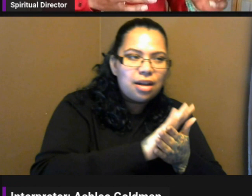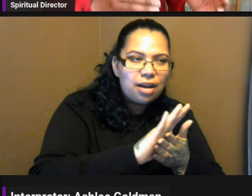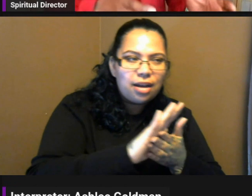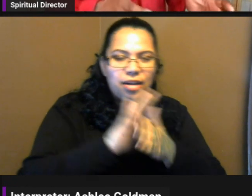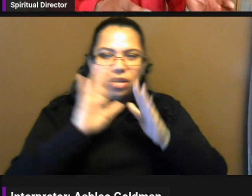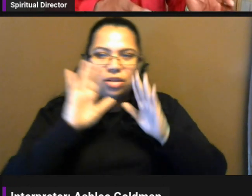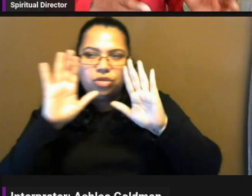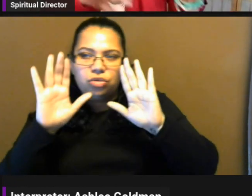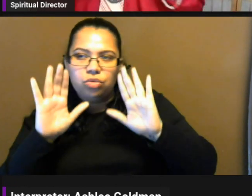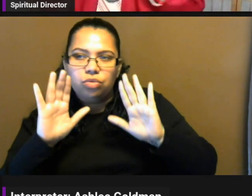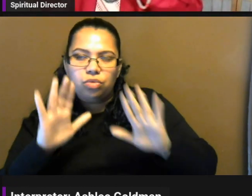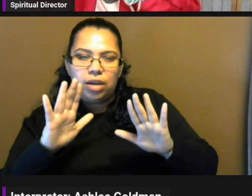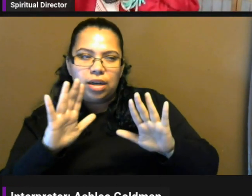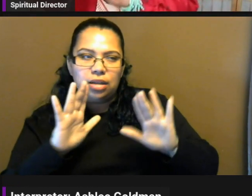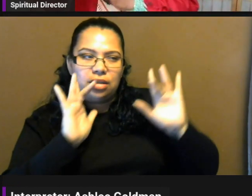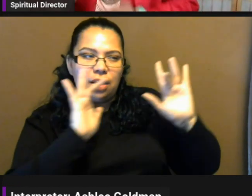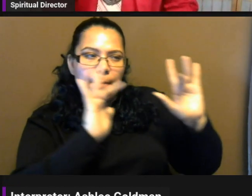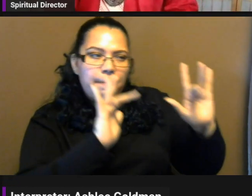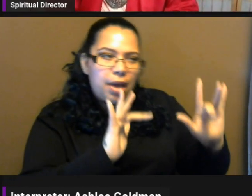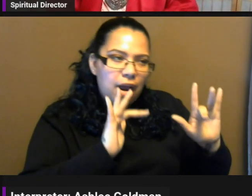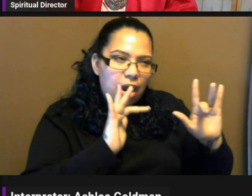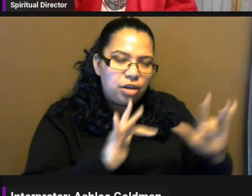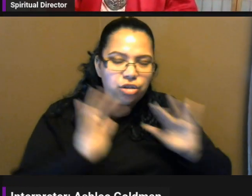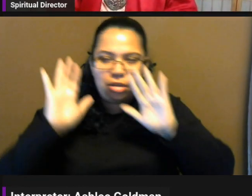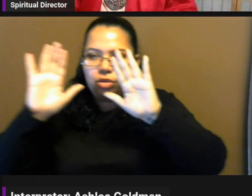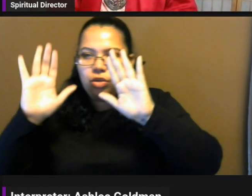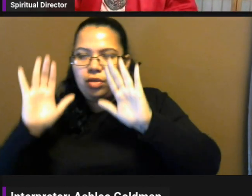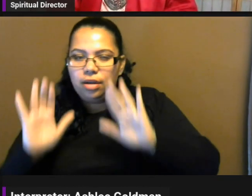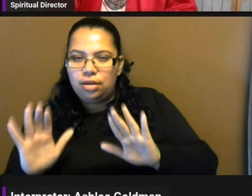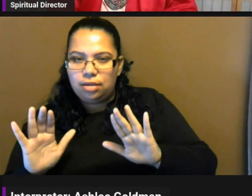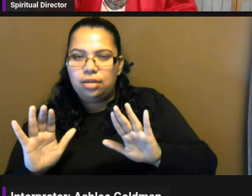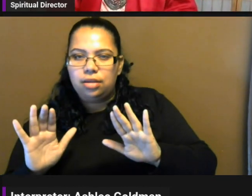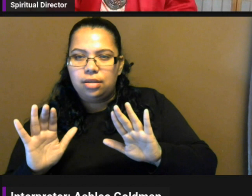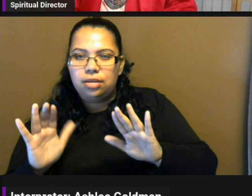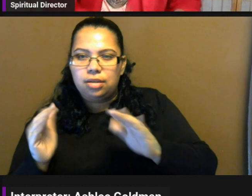compassion, greatness,